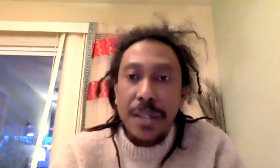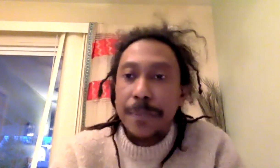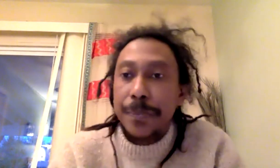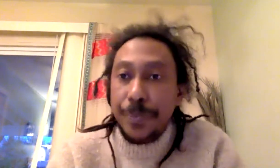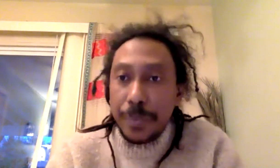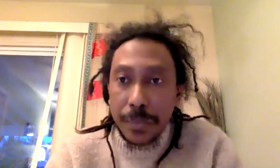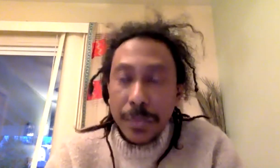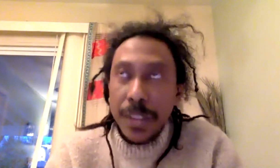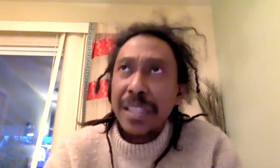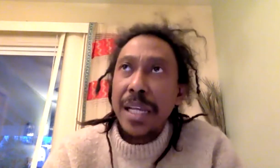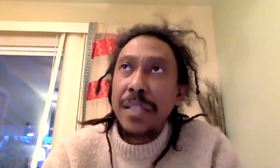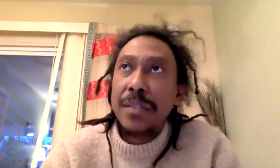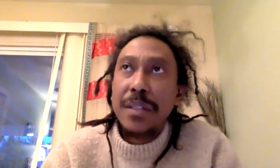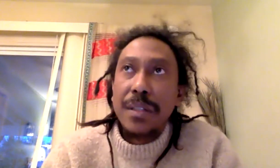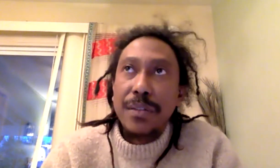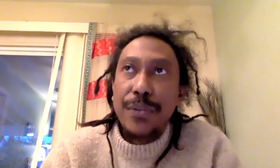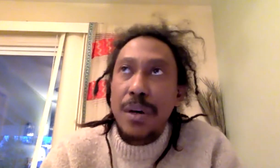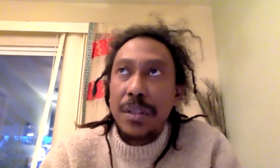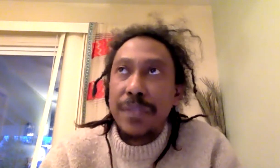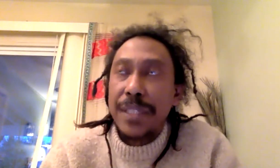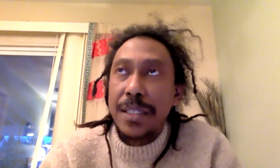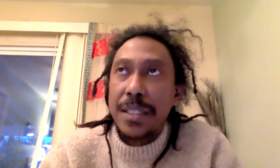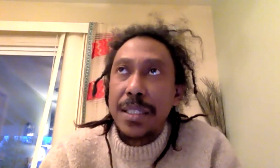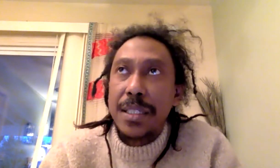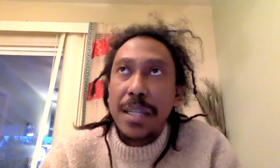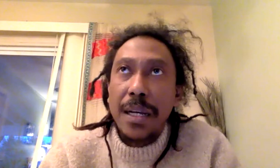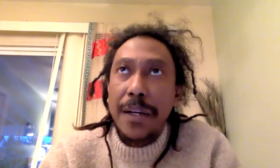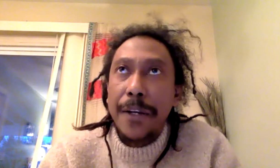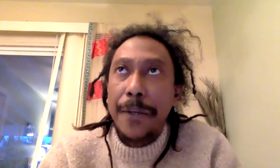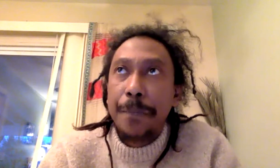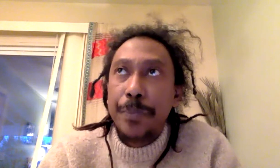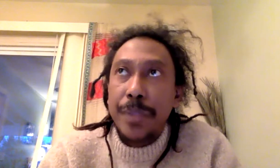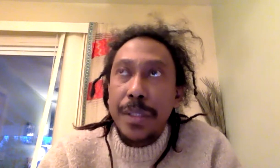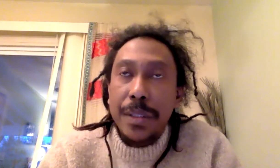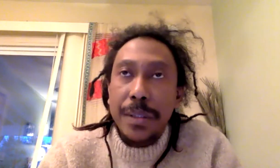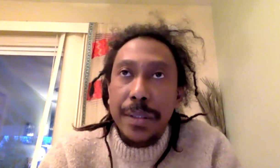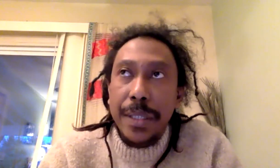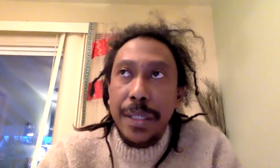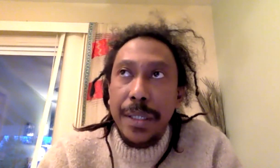creator. And then third things,